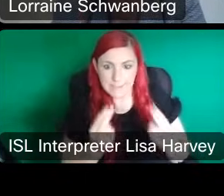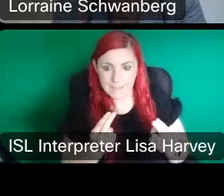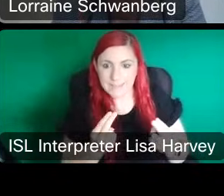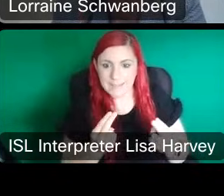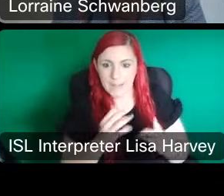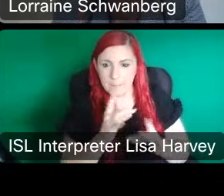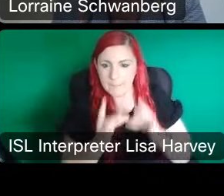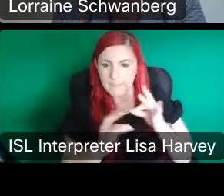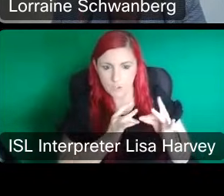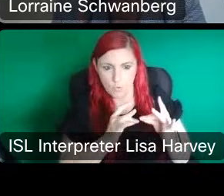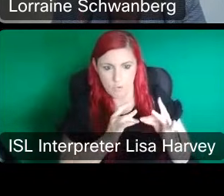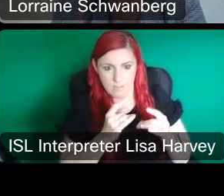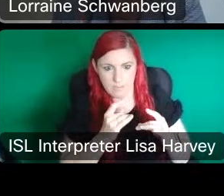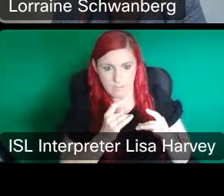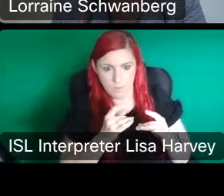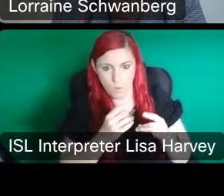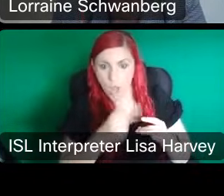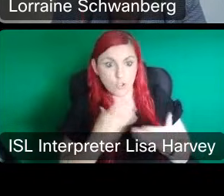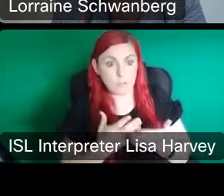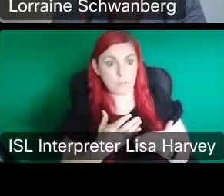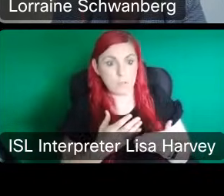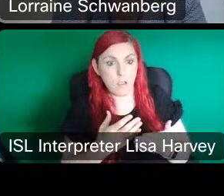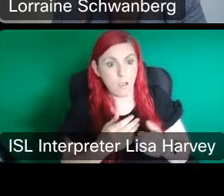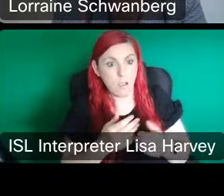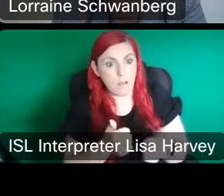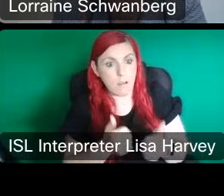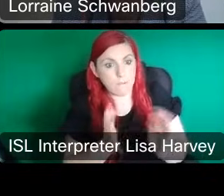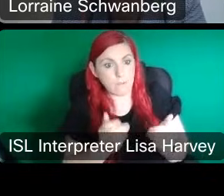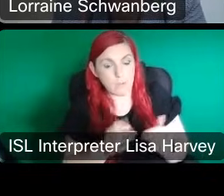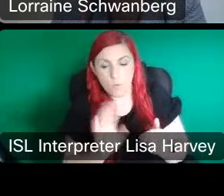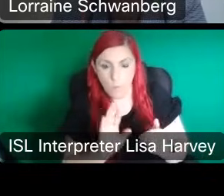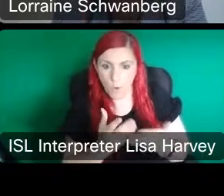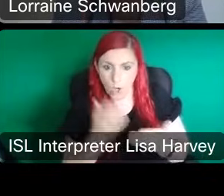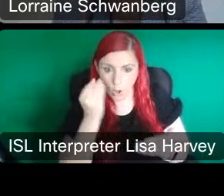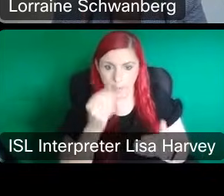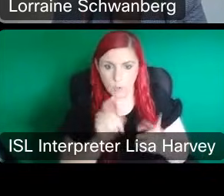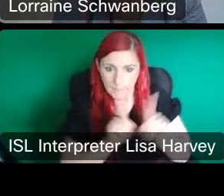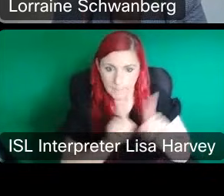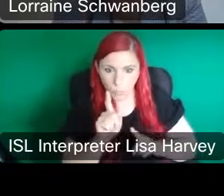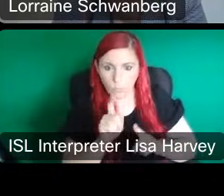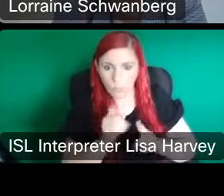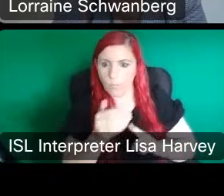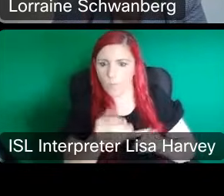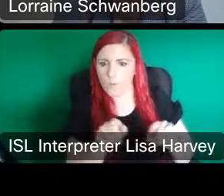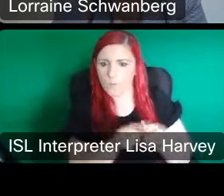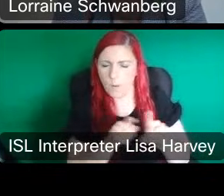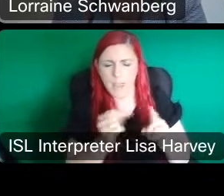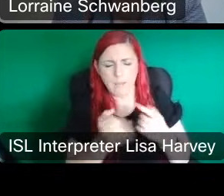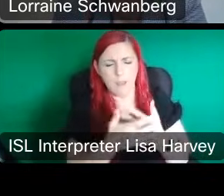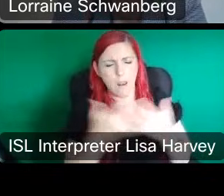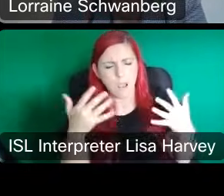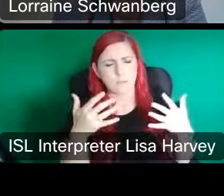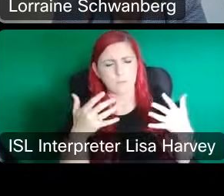drive improvements in those areas. We know we have a lot of champions and key staff who